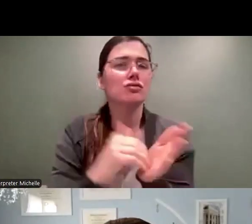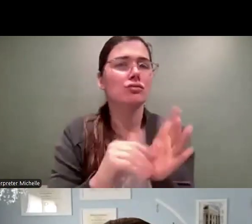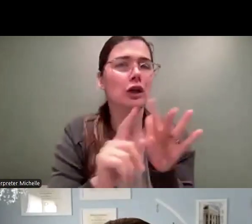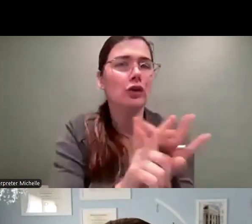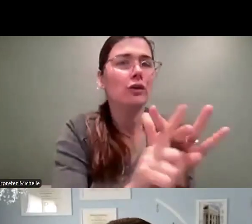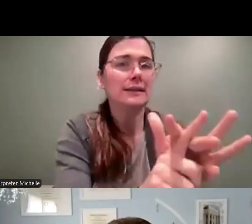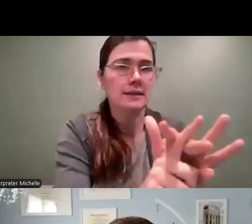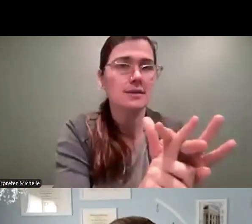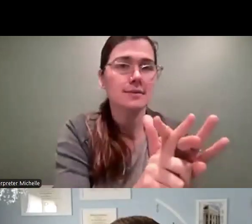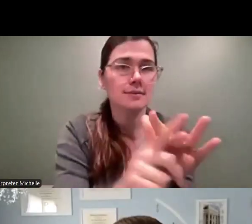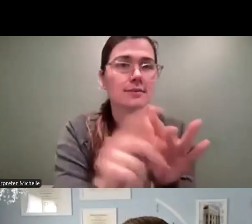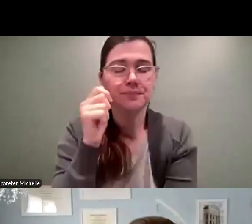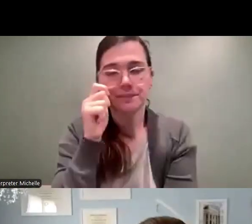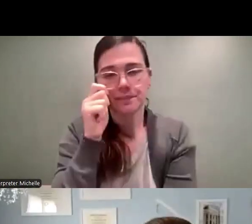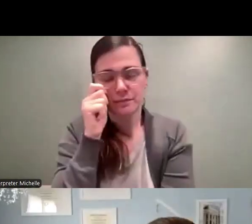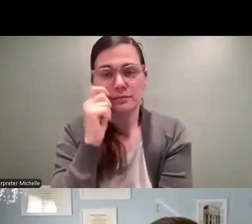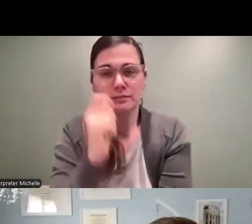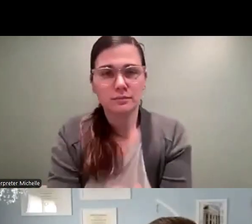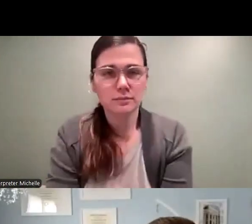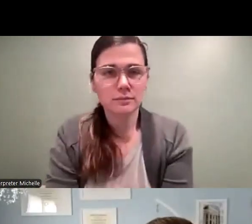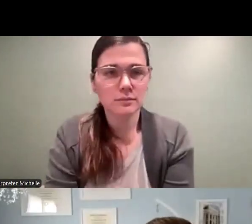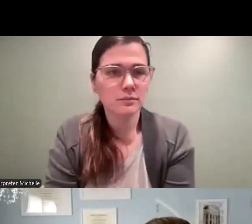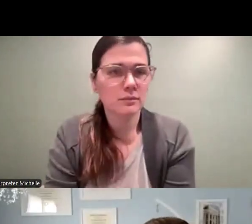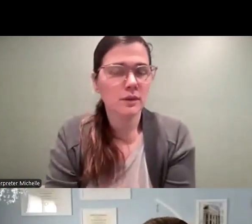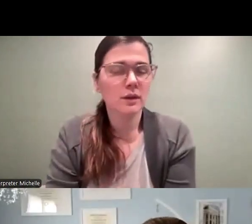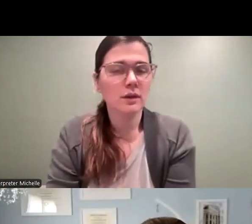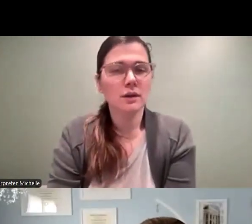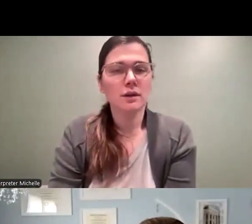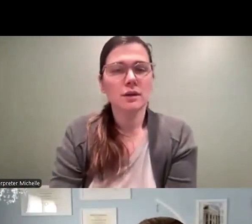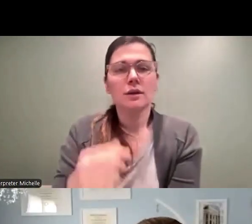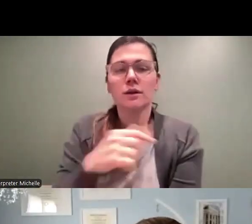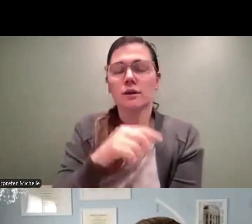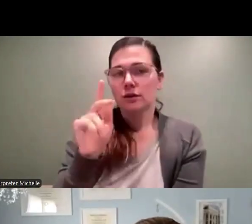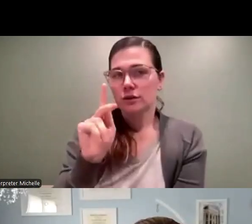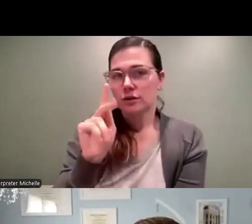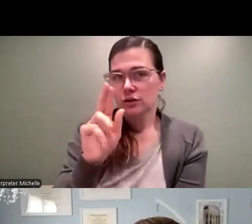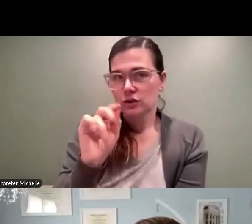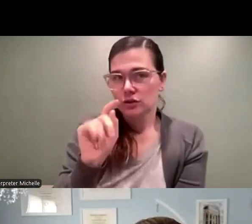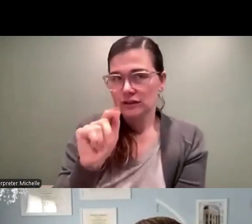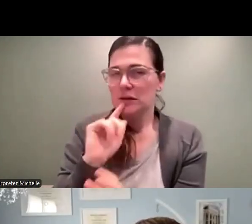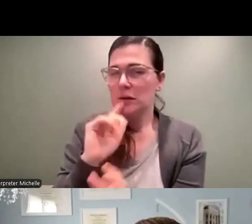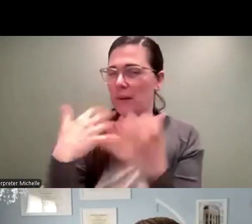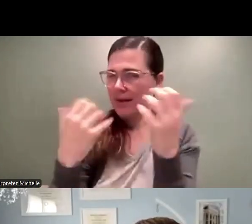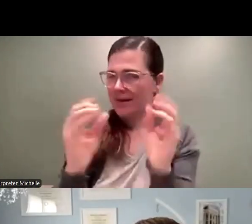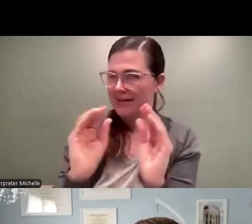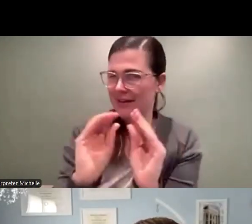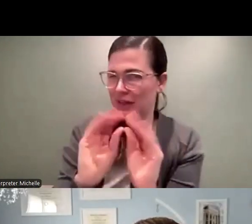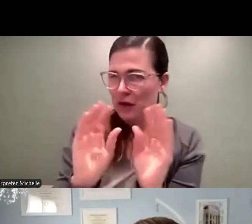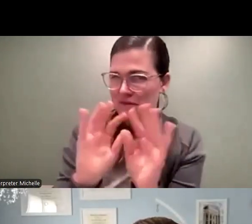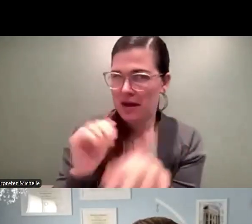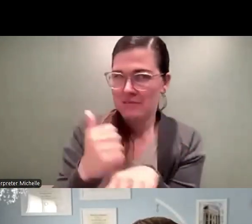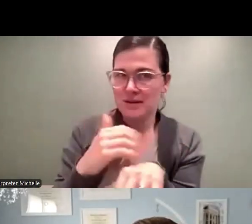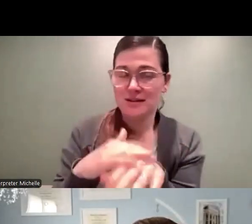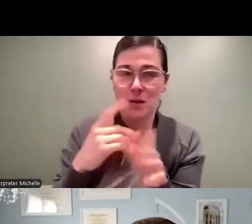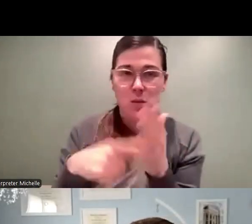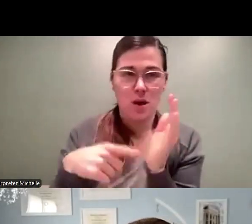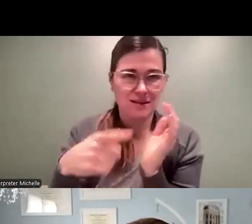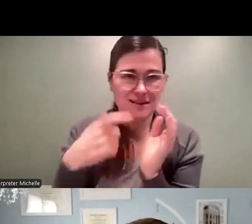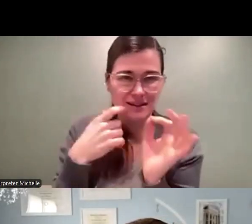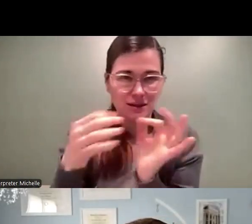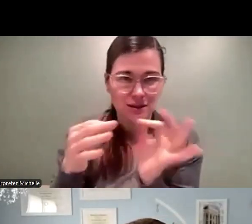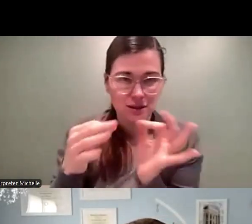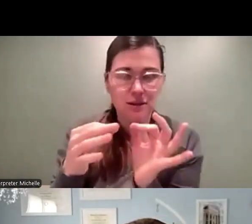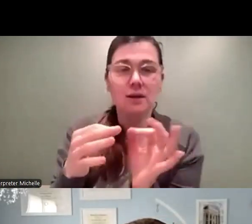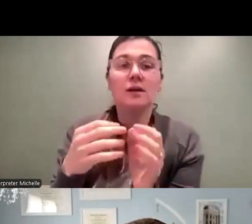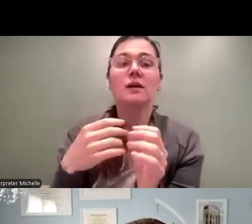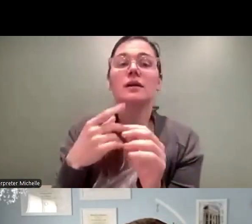previously. Okay, and this one, so with the vaccine now, let me just clarify based on what I heard stated earlier, is it